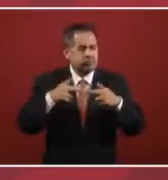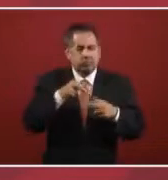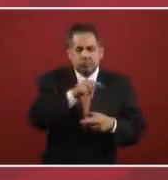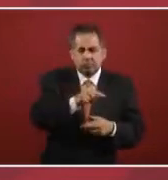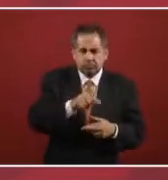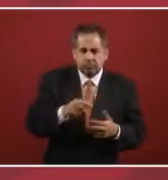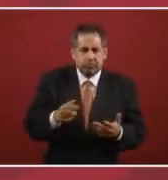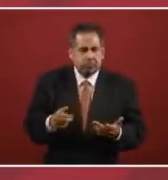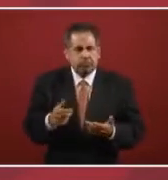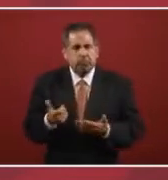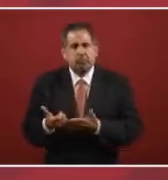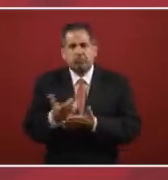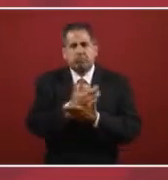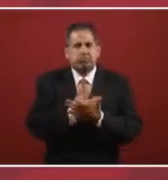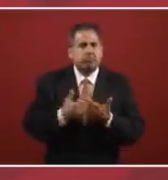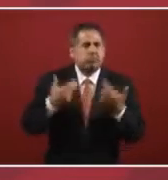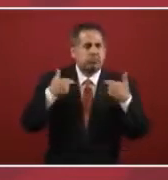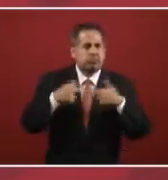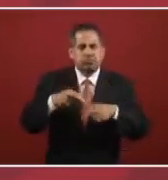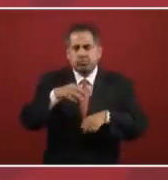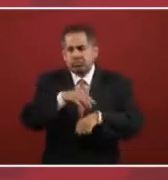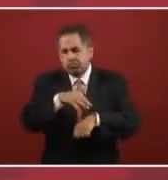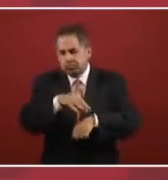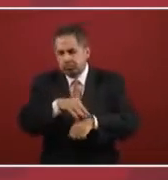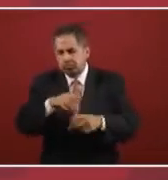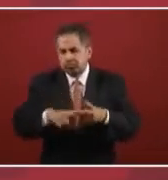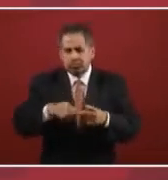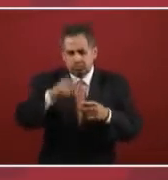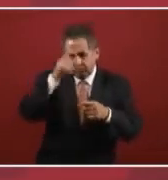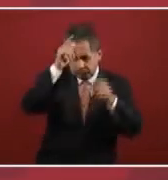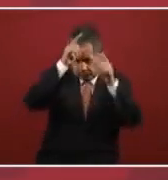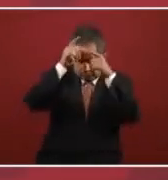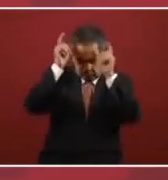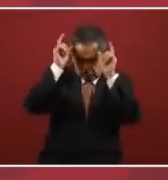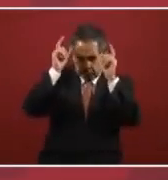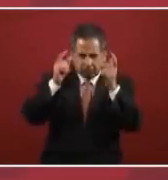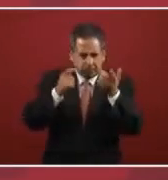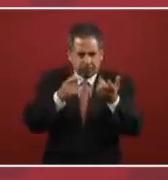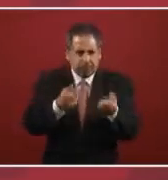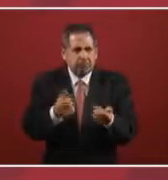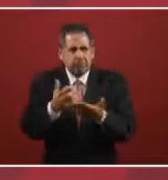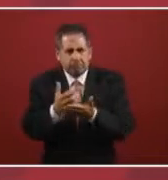a teacher earns, cuánto gana un médico, what a una doctor enfermera. earns and a nurse.